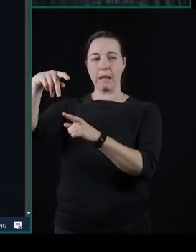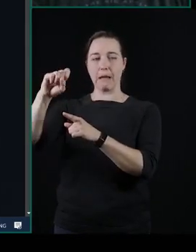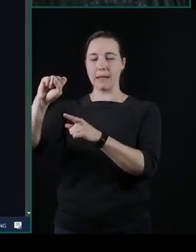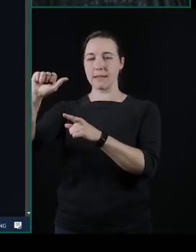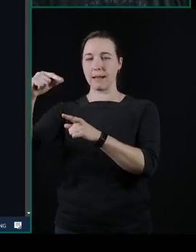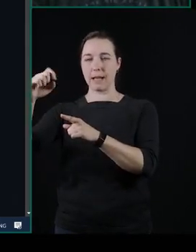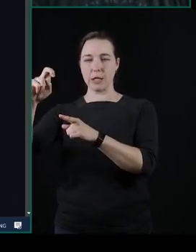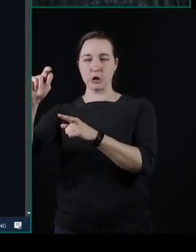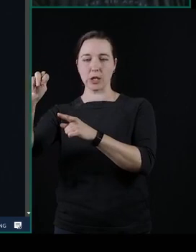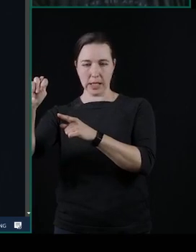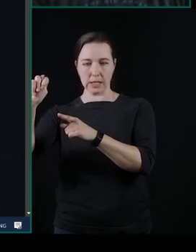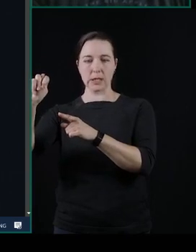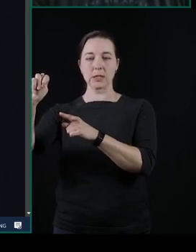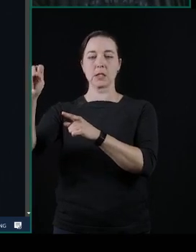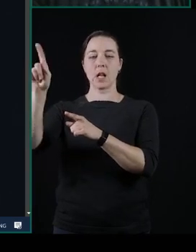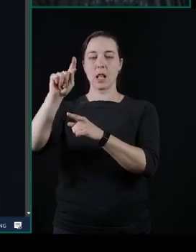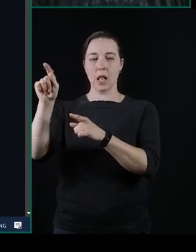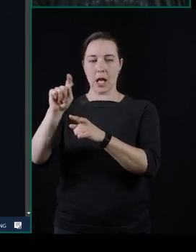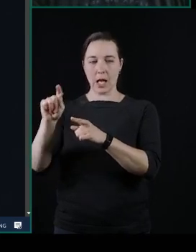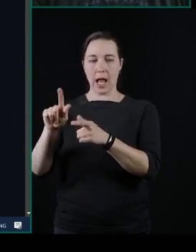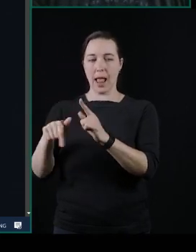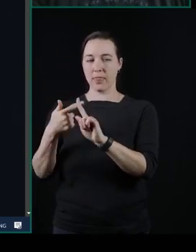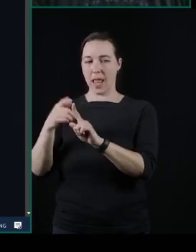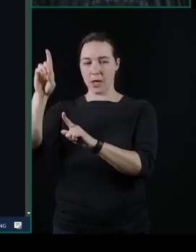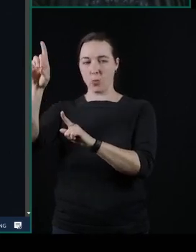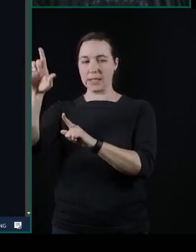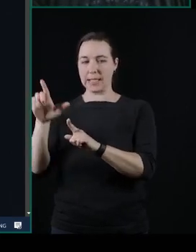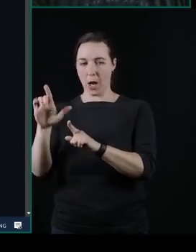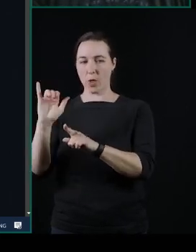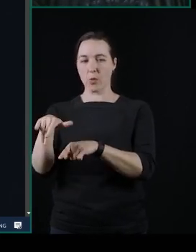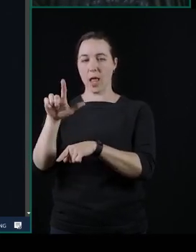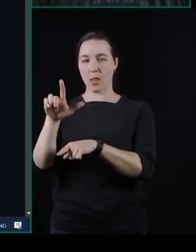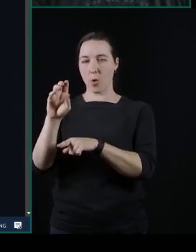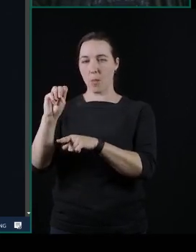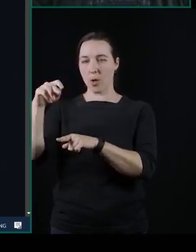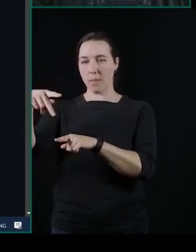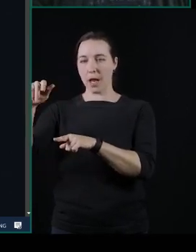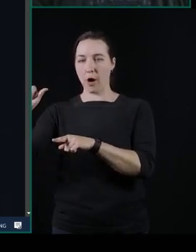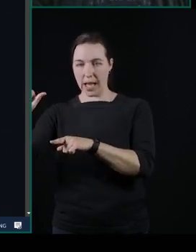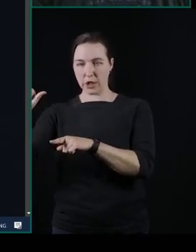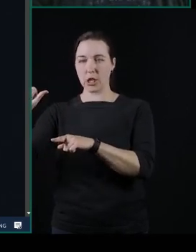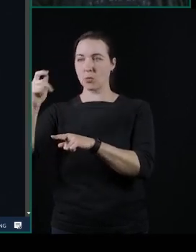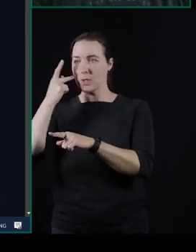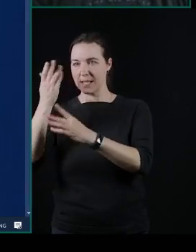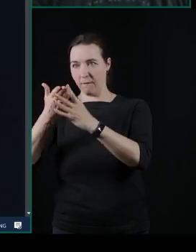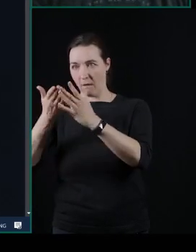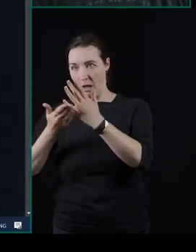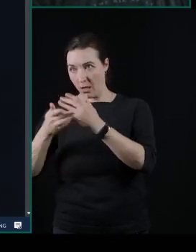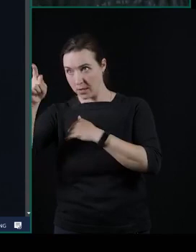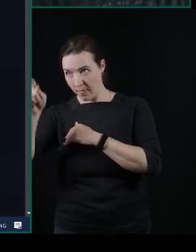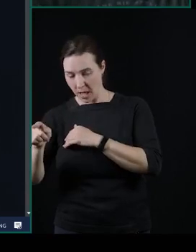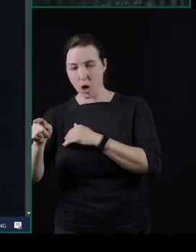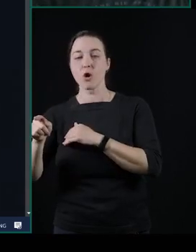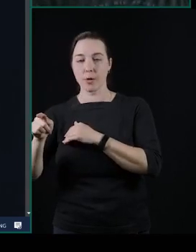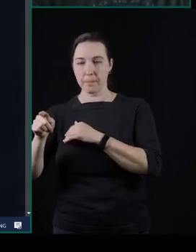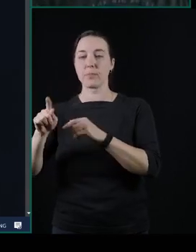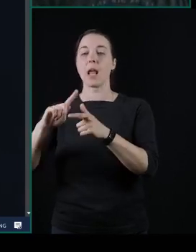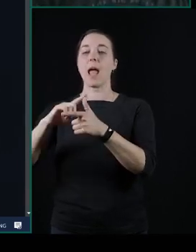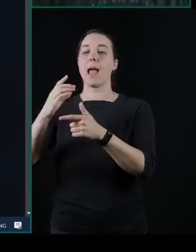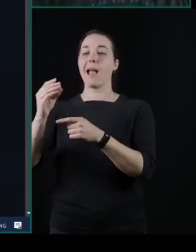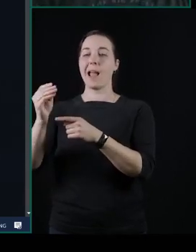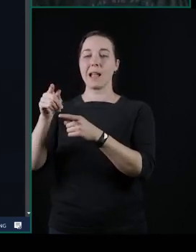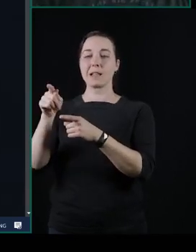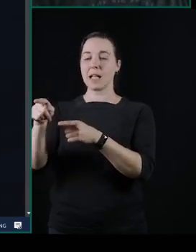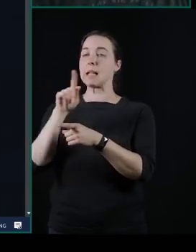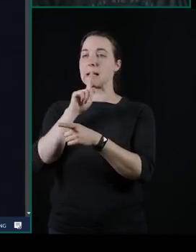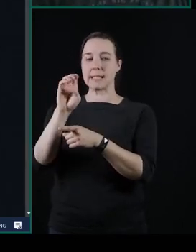PlayFab/MPS agent GitHub repository. We download the local multiplayer agent. We see the files there.